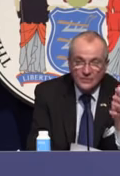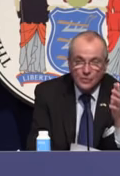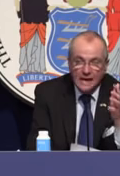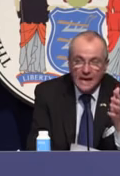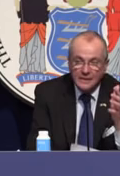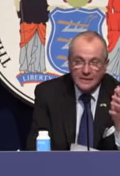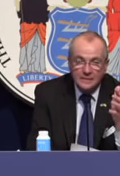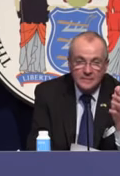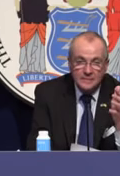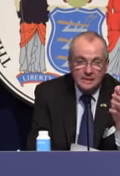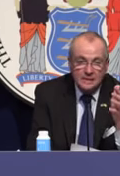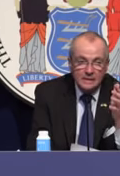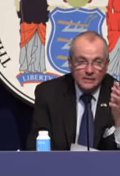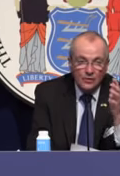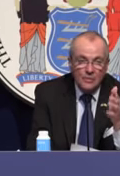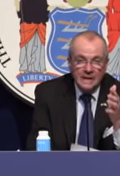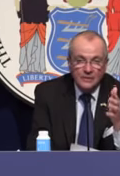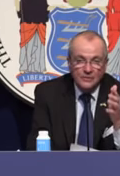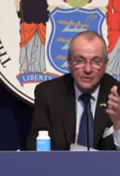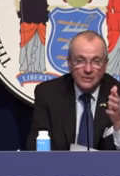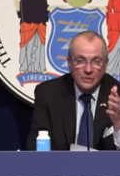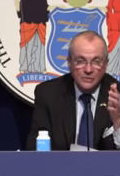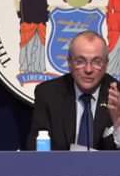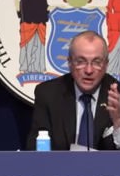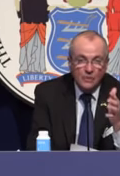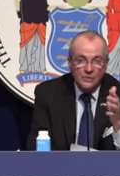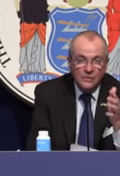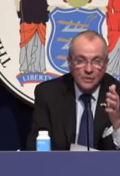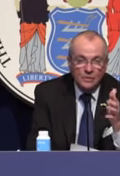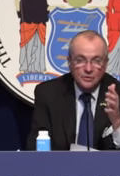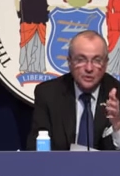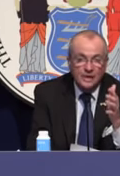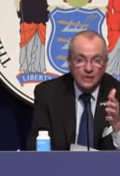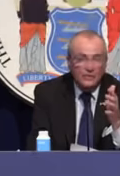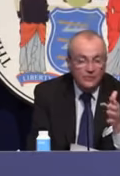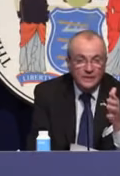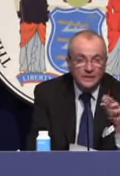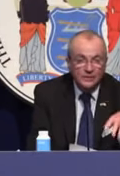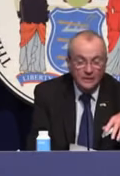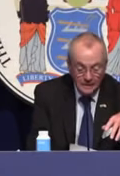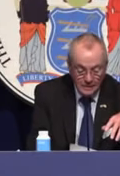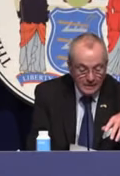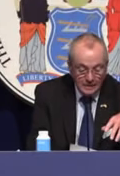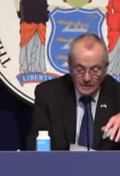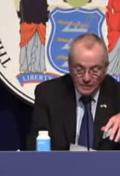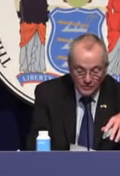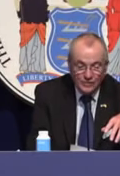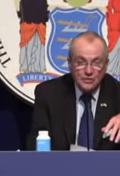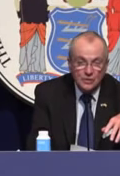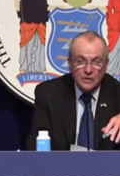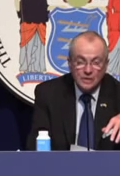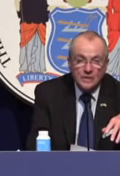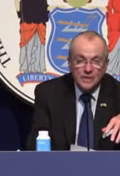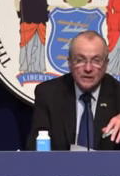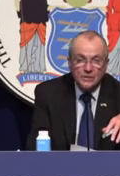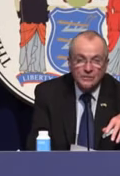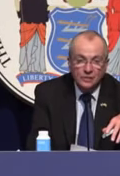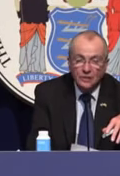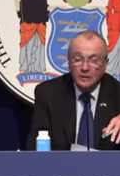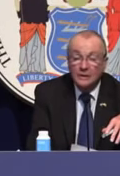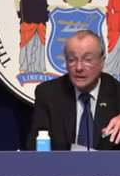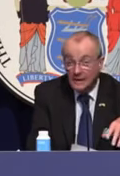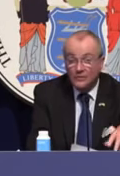the vivid reality that so many are facing with loved ones in long-term care facilities. It was extraordinarily